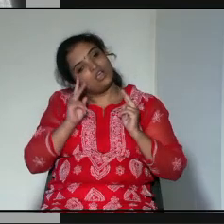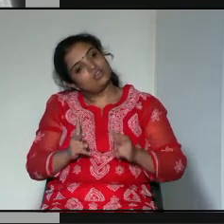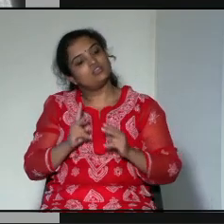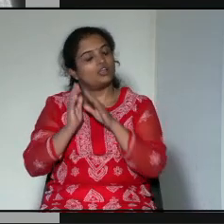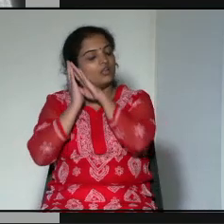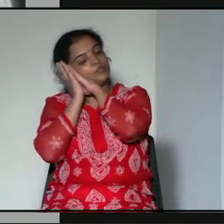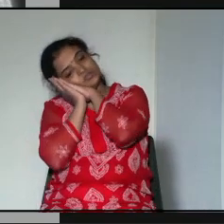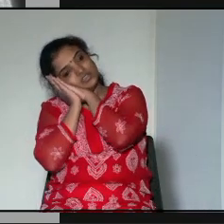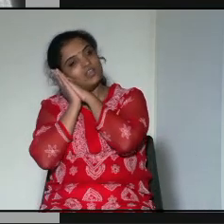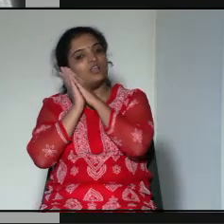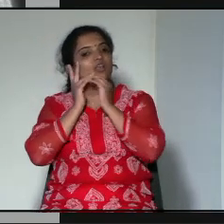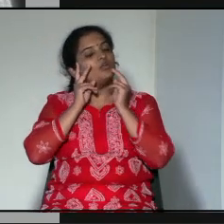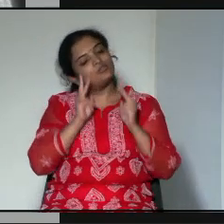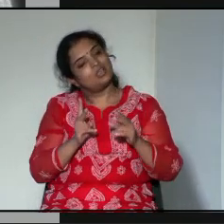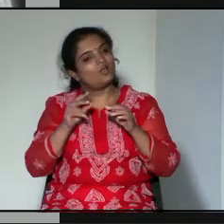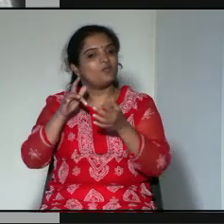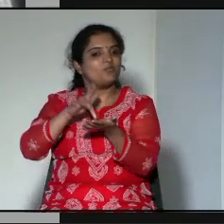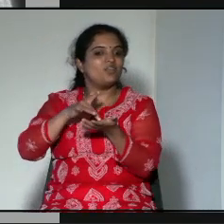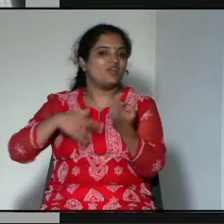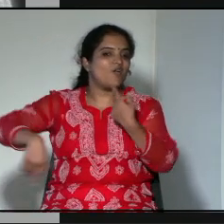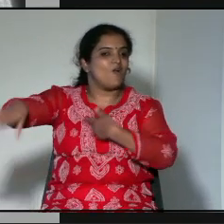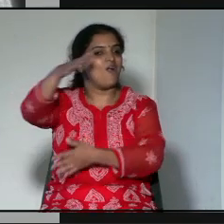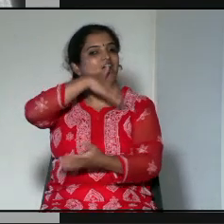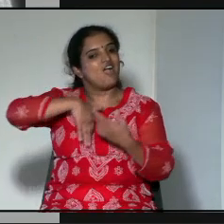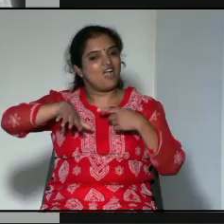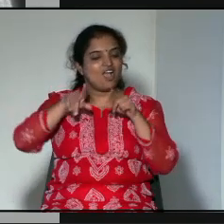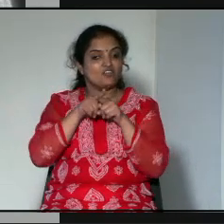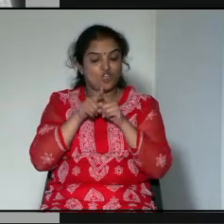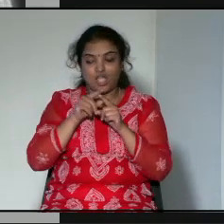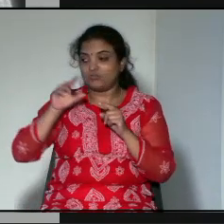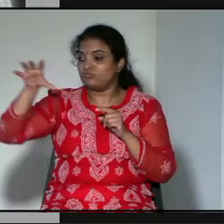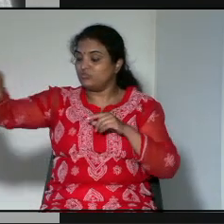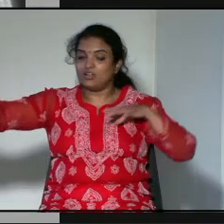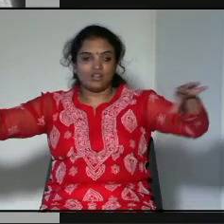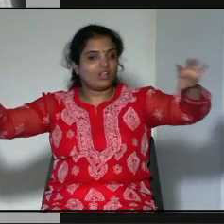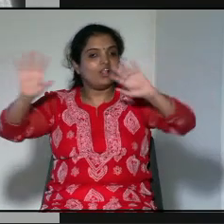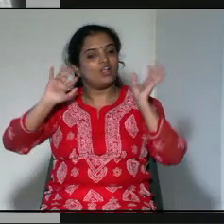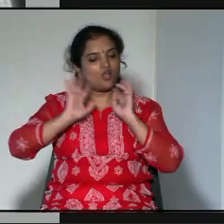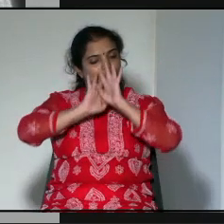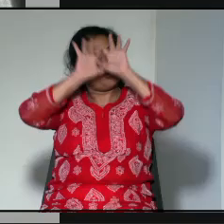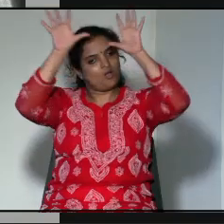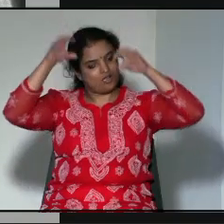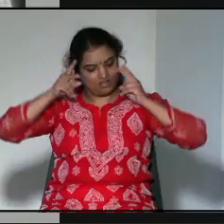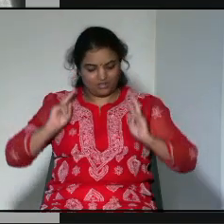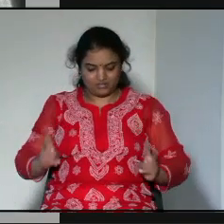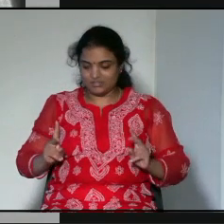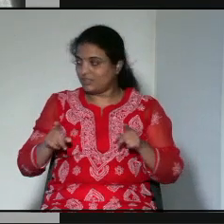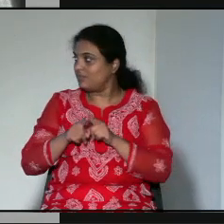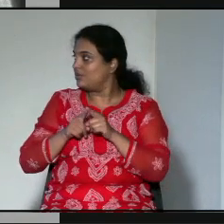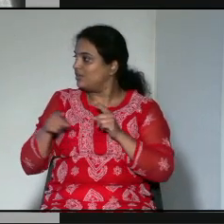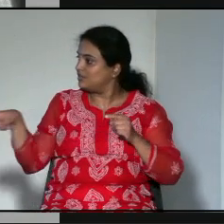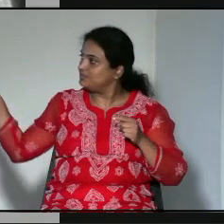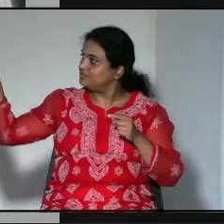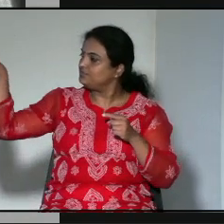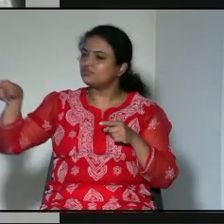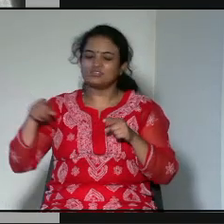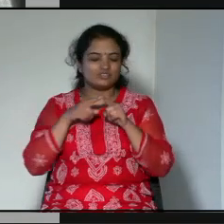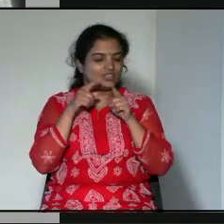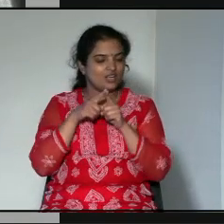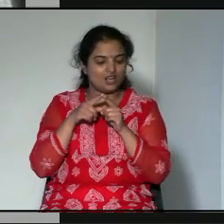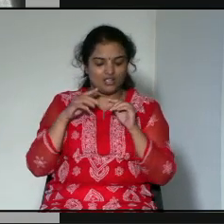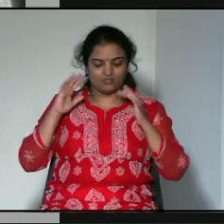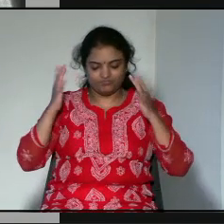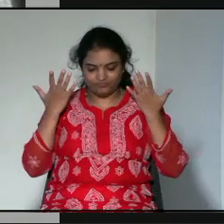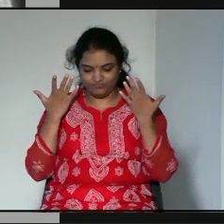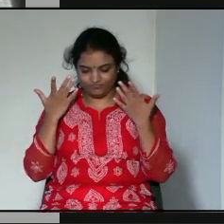compound outside was the key theater of nighttime operations, of the laborious preparation of the furnace, the melting of metal, the lowering